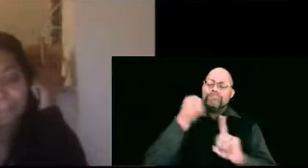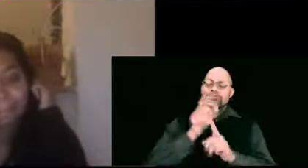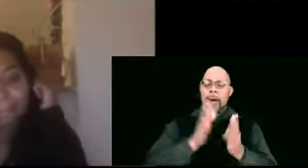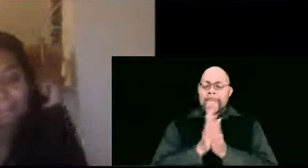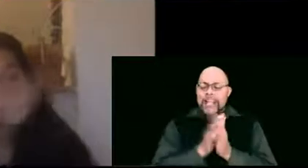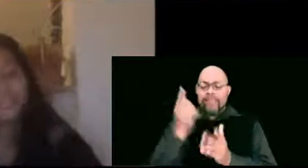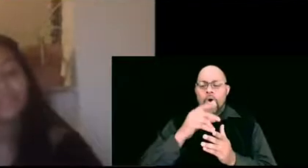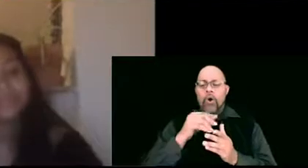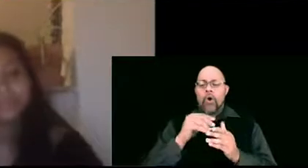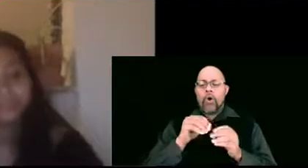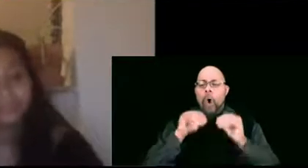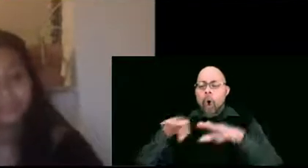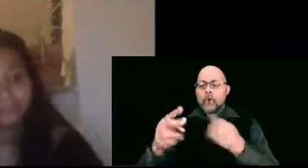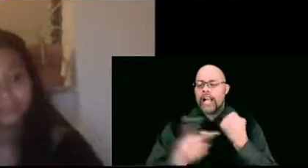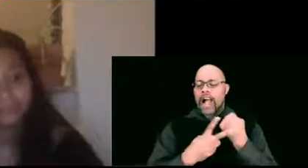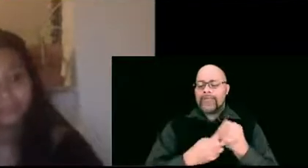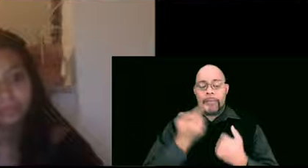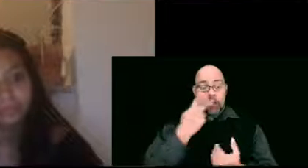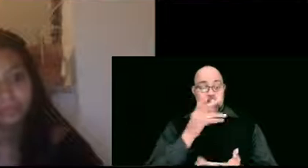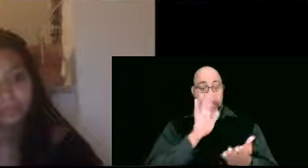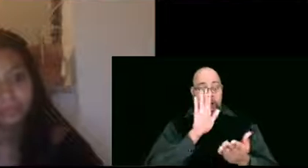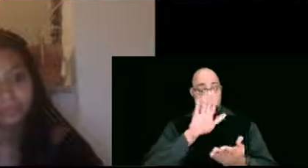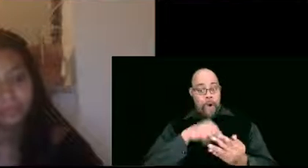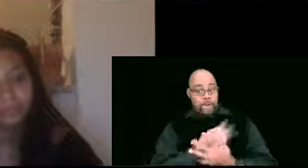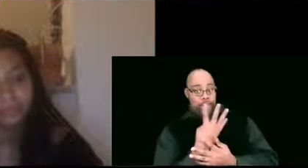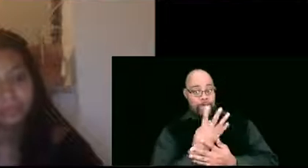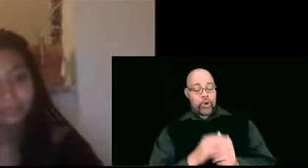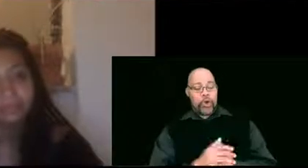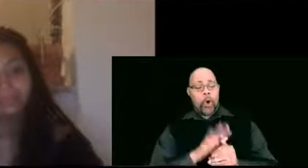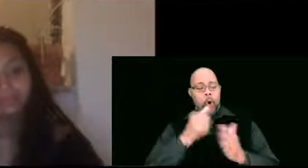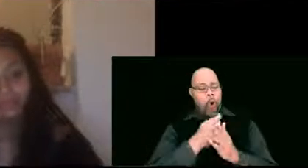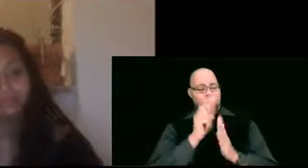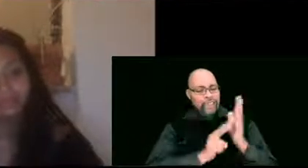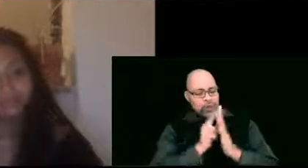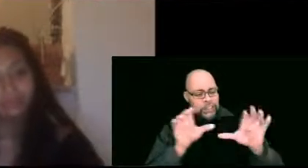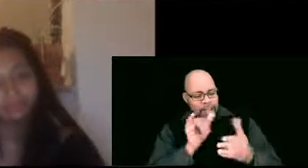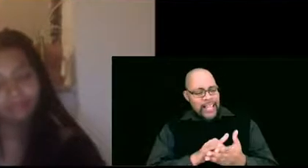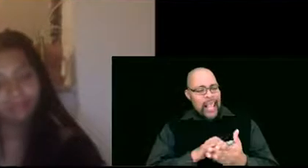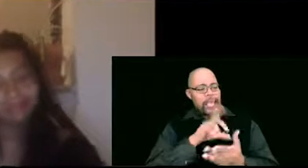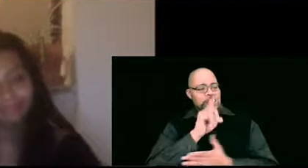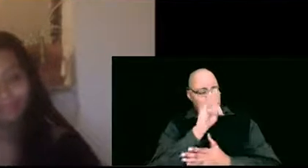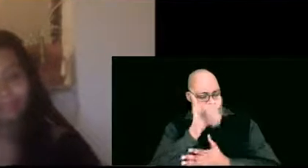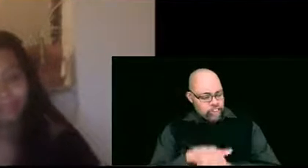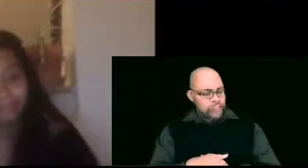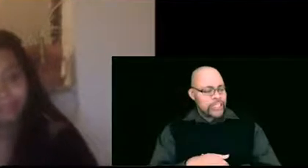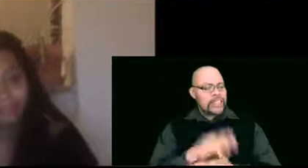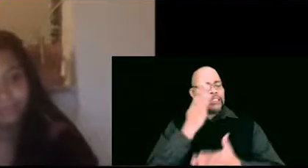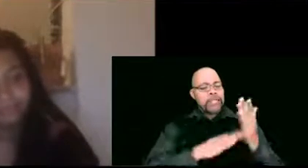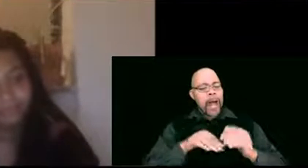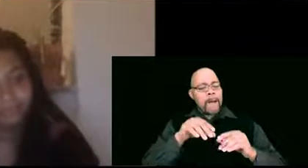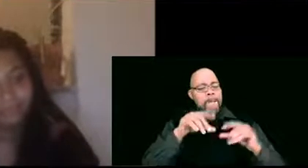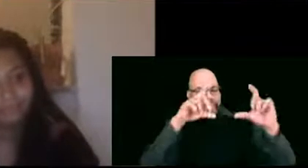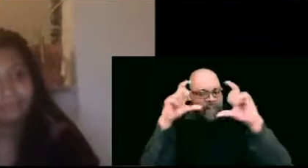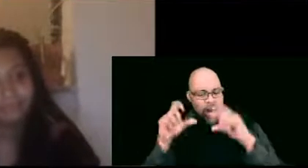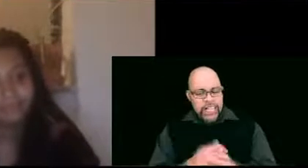sparked your passion for ocean conservation? Because looking at your portfolio and all of the videos that you've done and the documentaries and